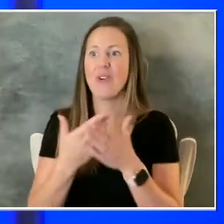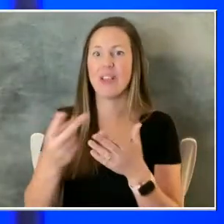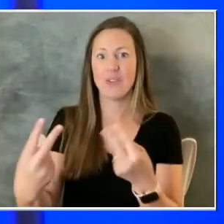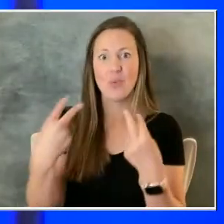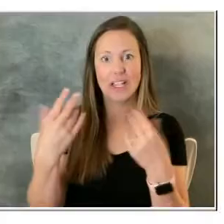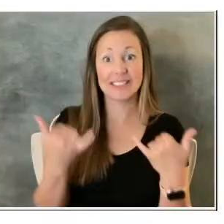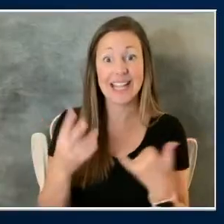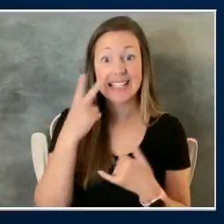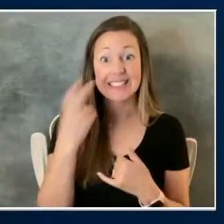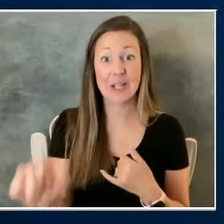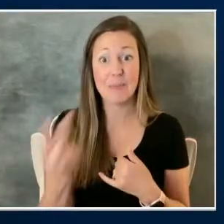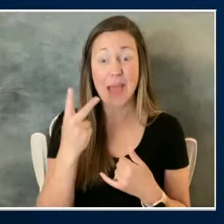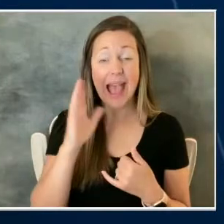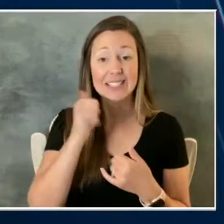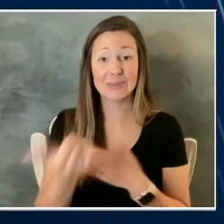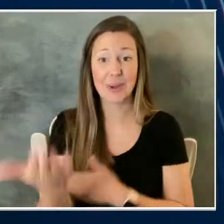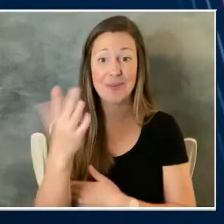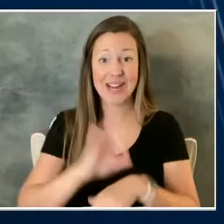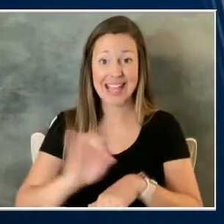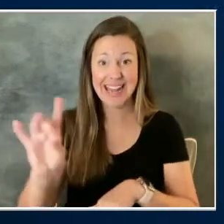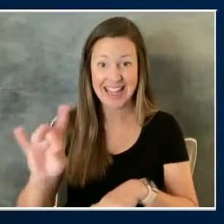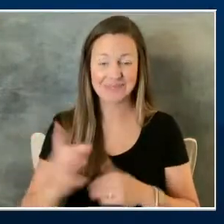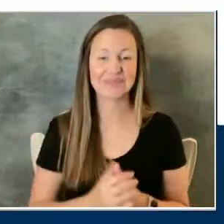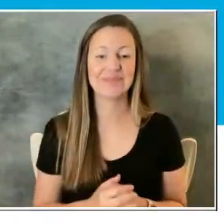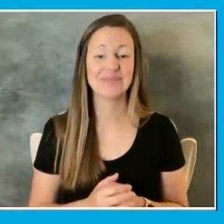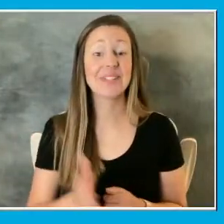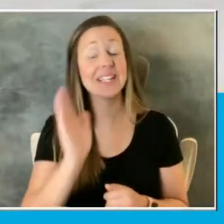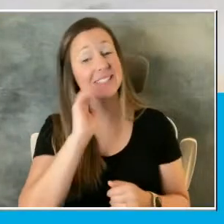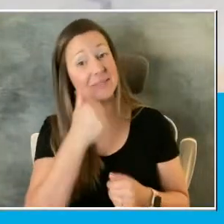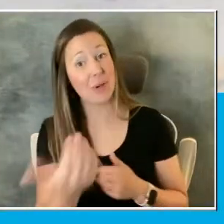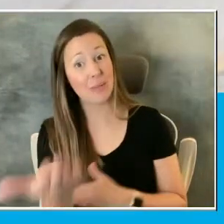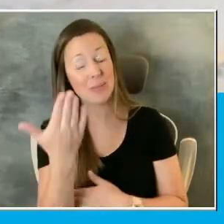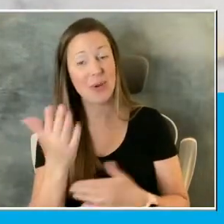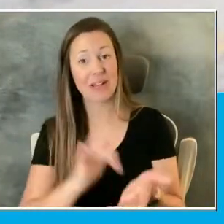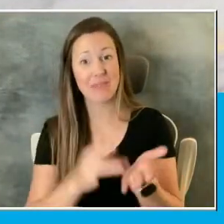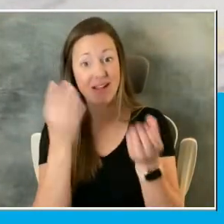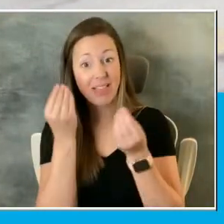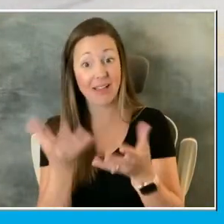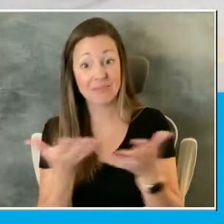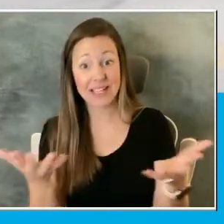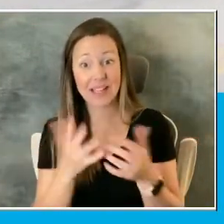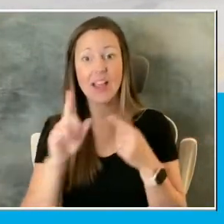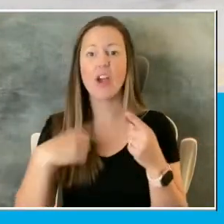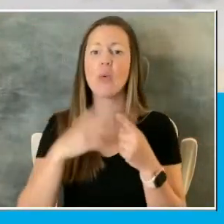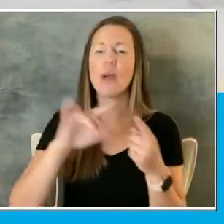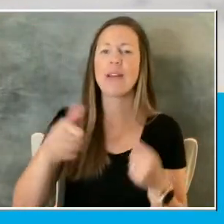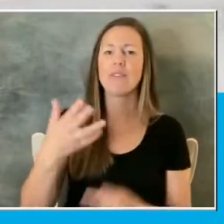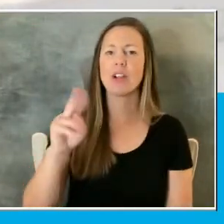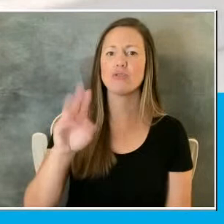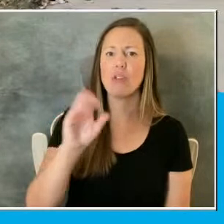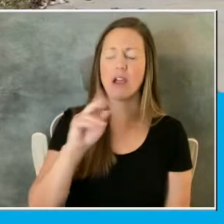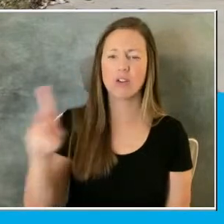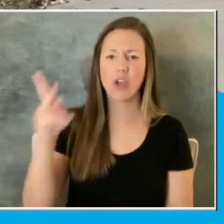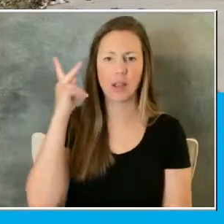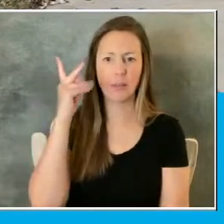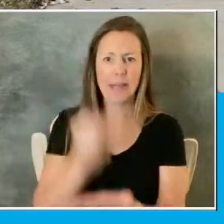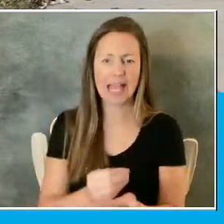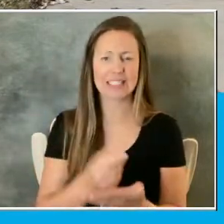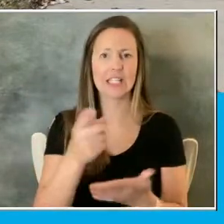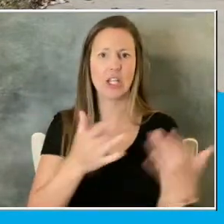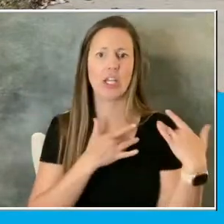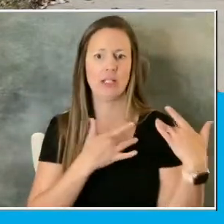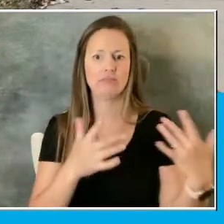tomorrow at 8. Coming up tomorrow on the Morning Medical Update. When John Cook collapsed on a routine jog, strangers saved